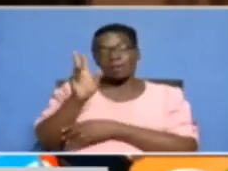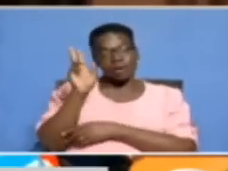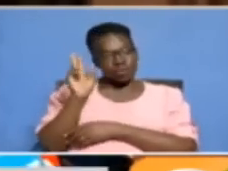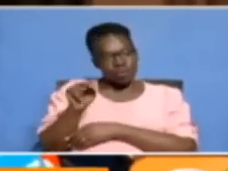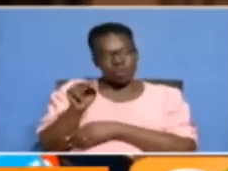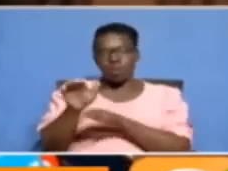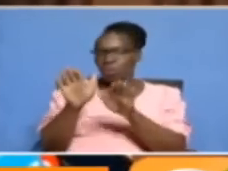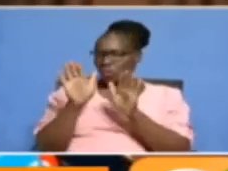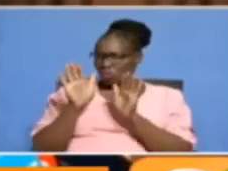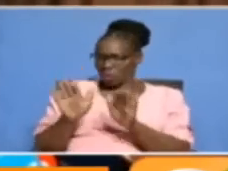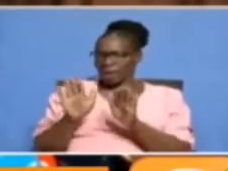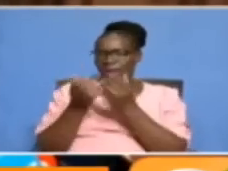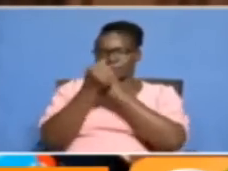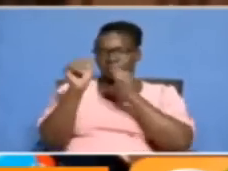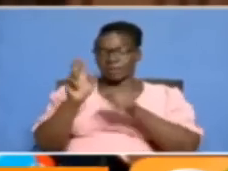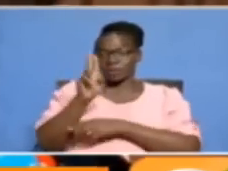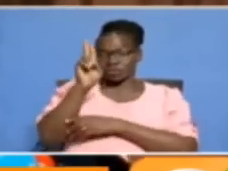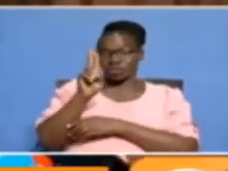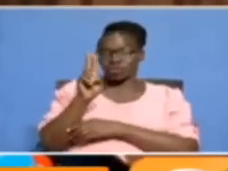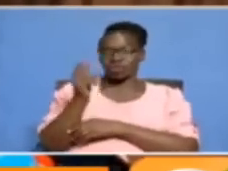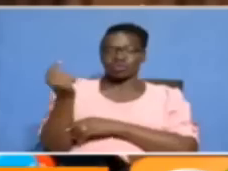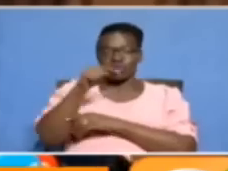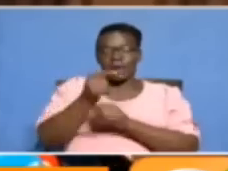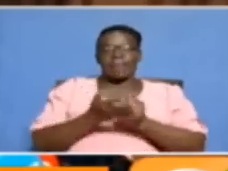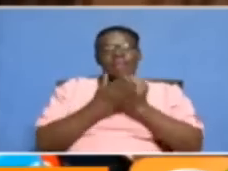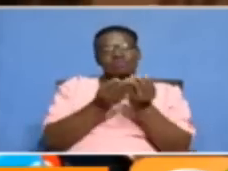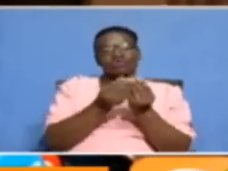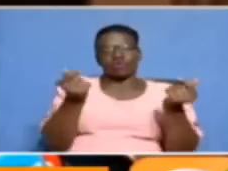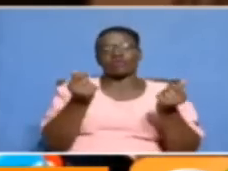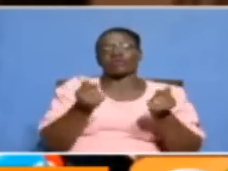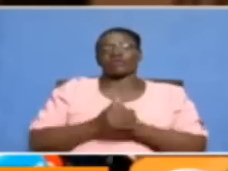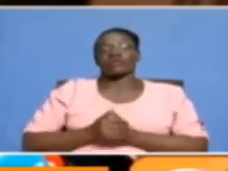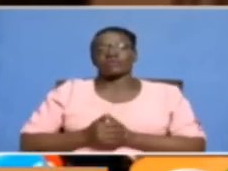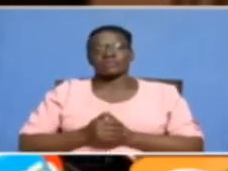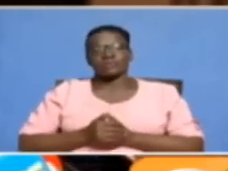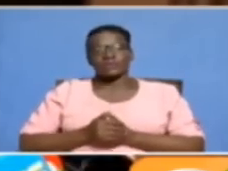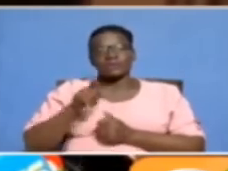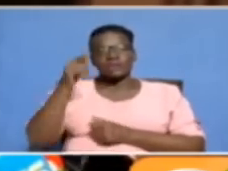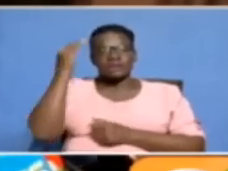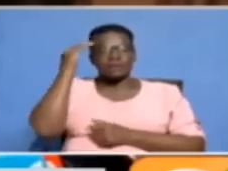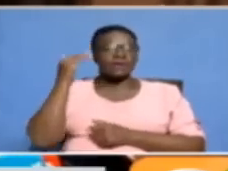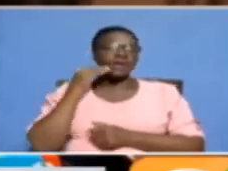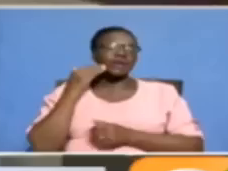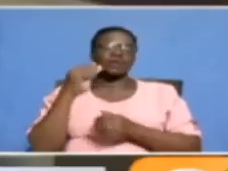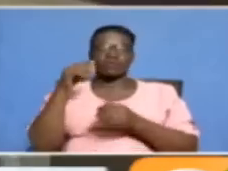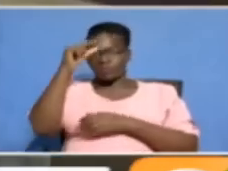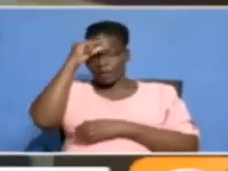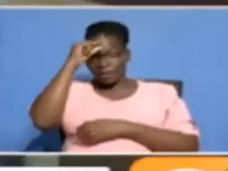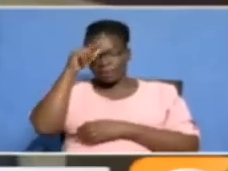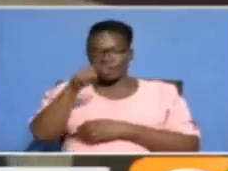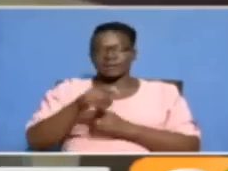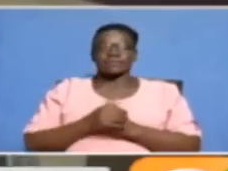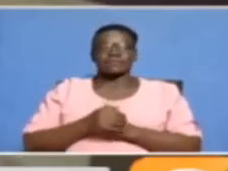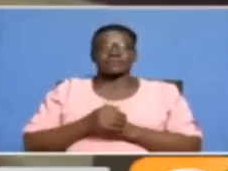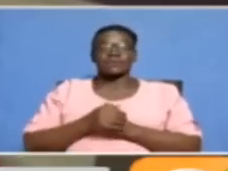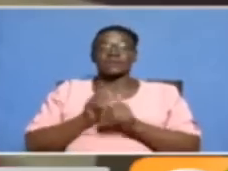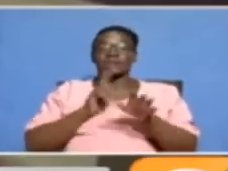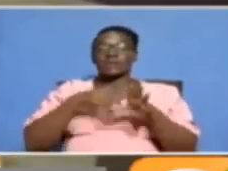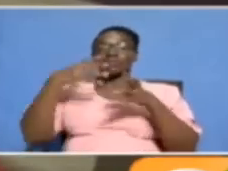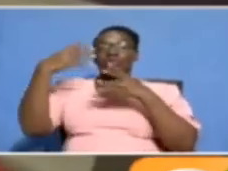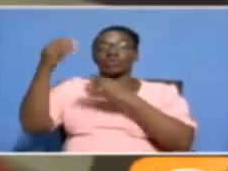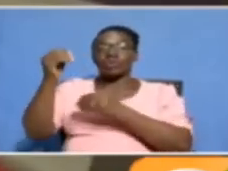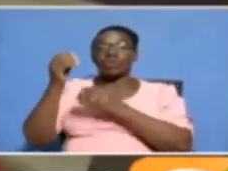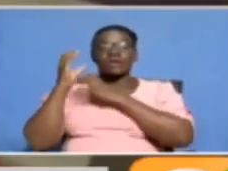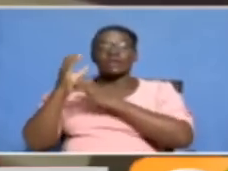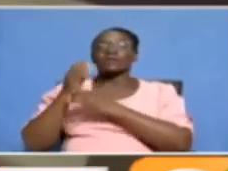the His Excellency the President to intervene and take charge. Is the head of state and government. Ukienda hata kilifi, ni